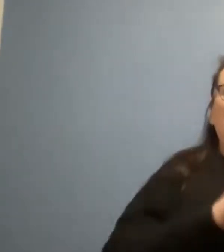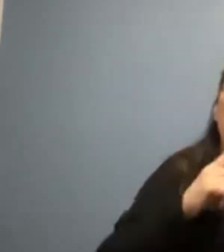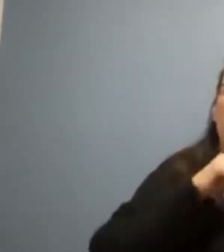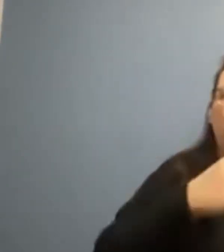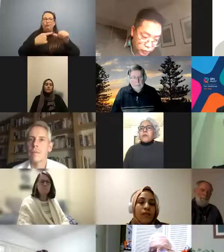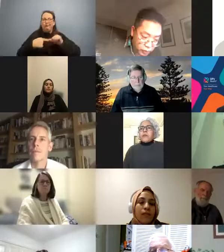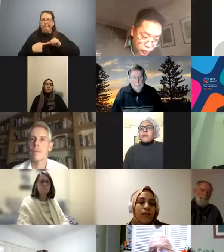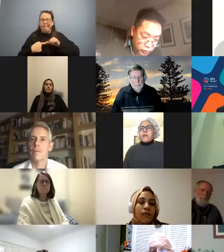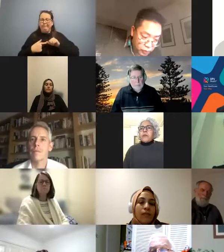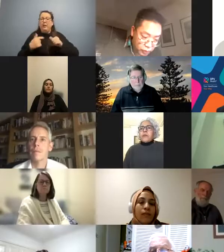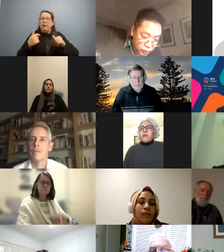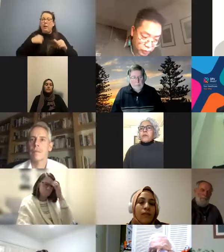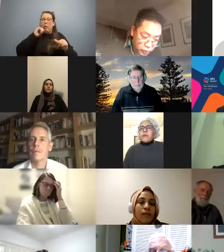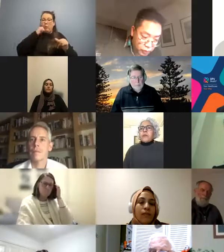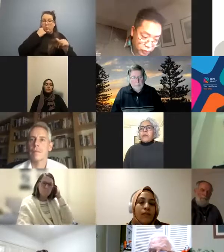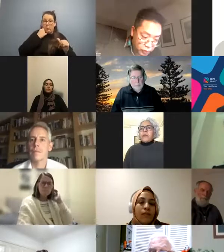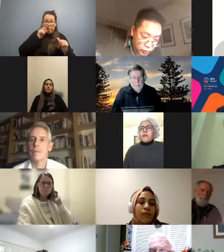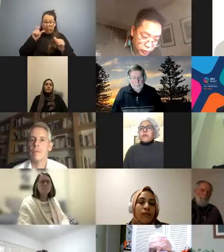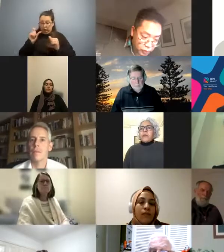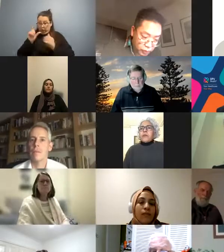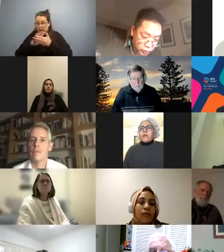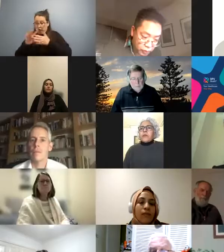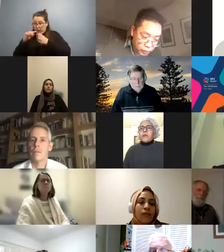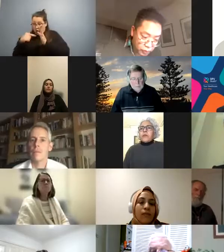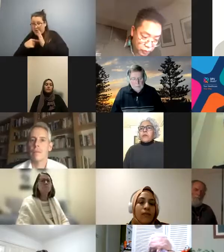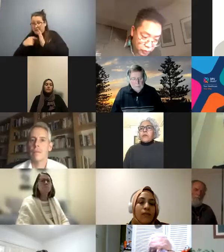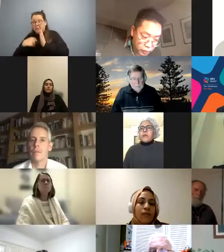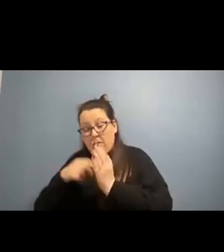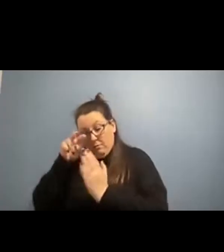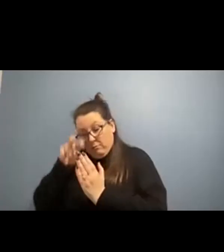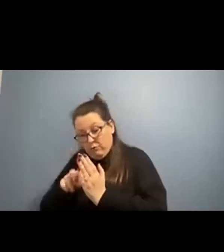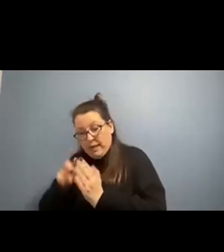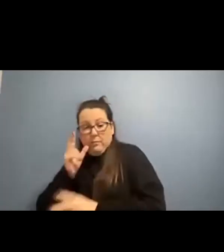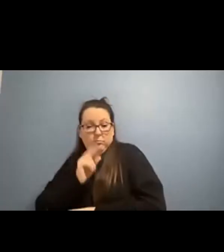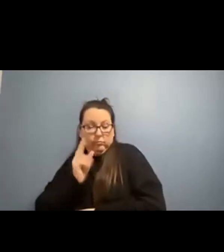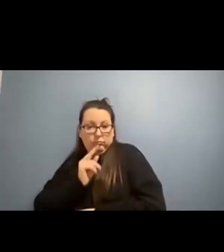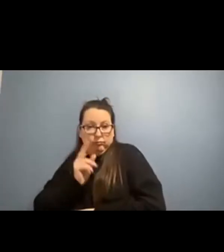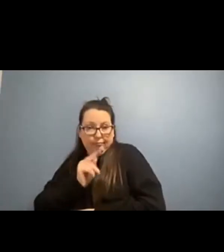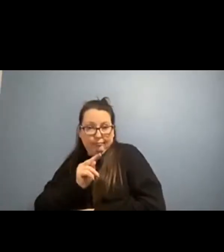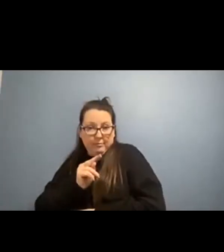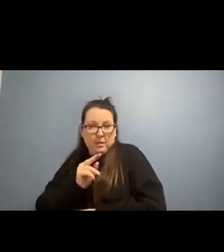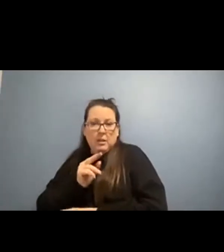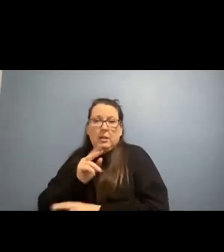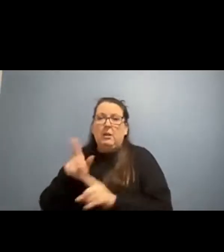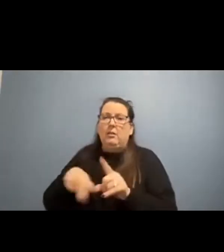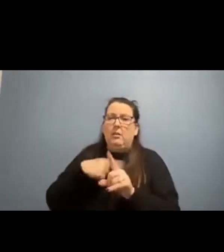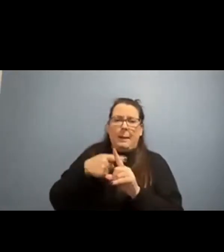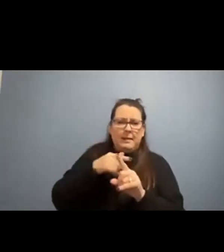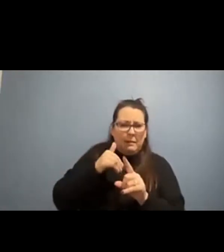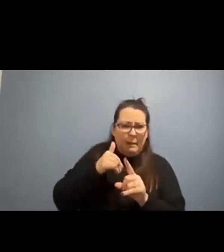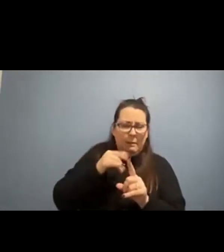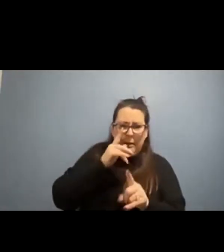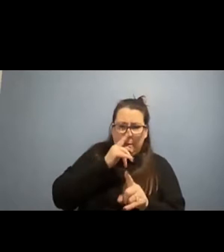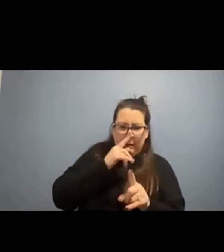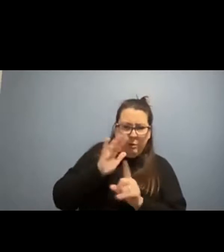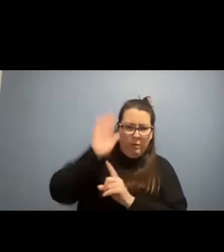will read questions from the chat. We might get to some of the hands up, maybe after we do a few from the chat,